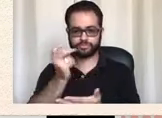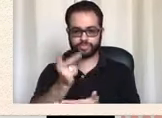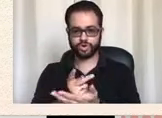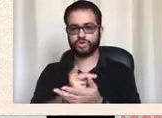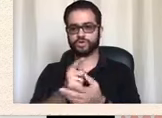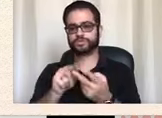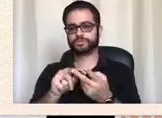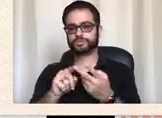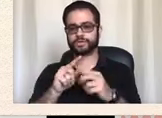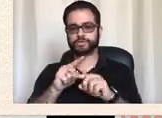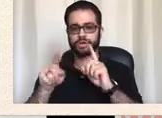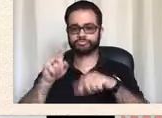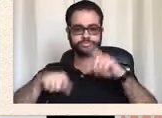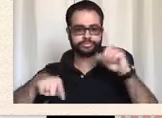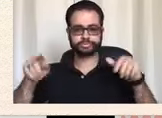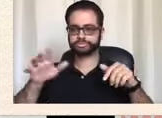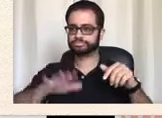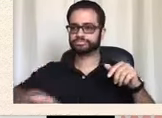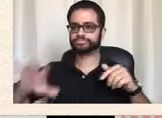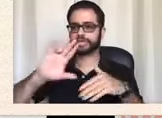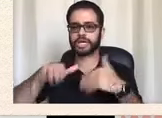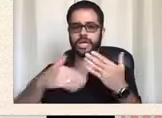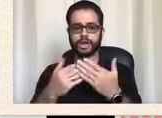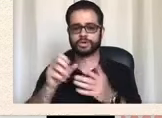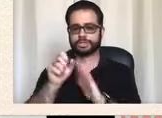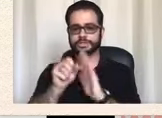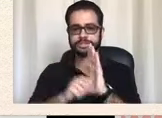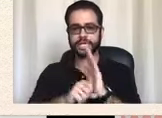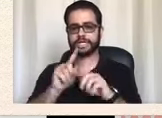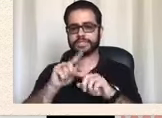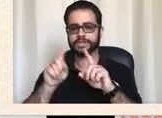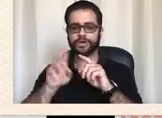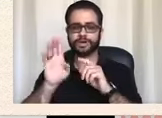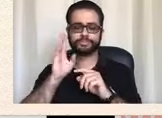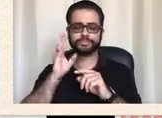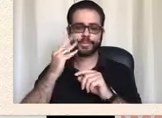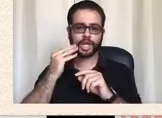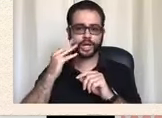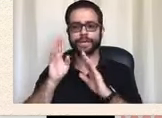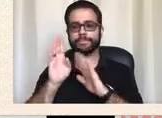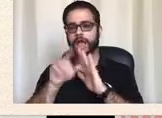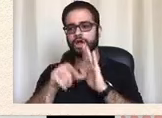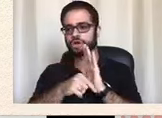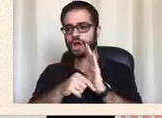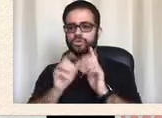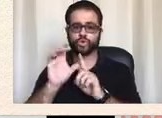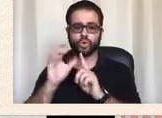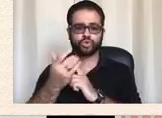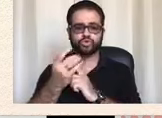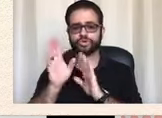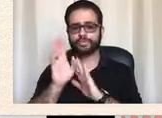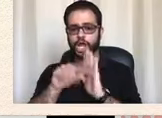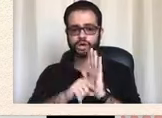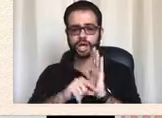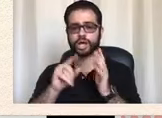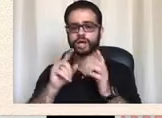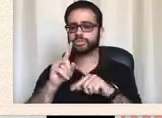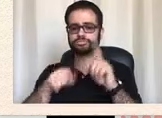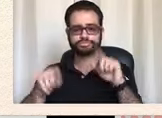state, from various backgrounds, disability backgrounds, geographic backgrounds, ethnic backgrounds, you name it. It's a